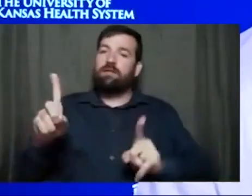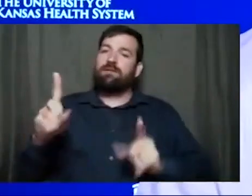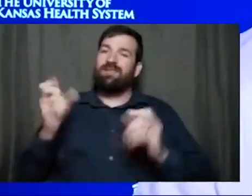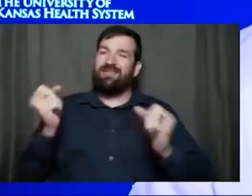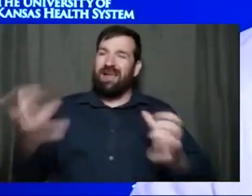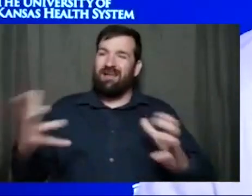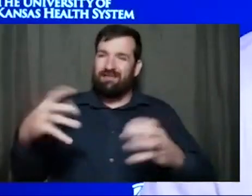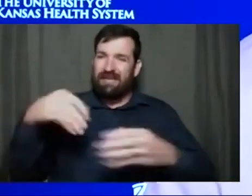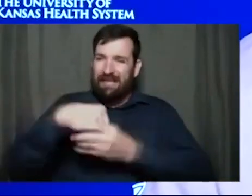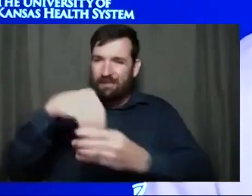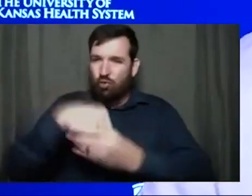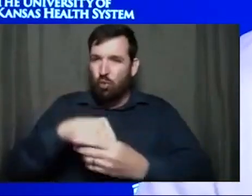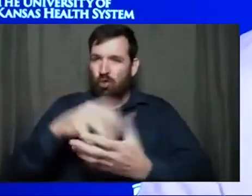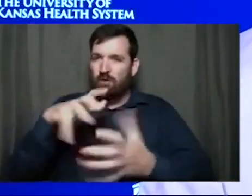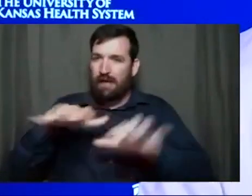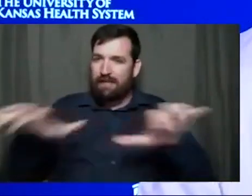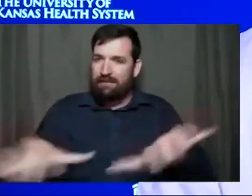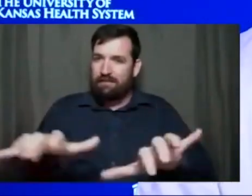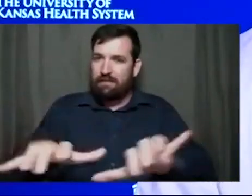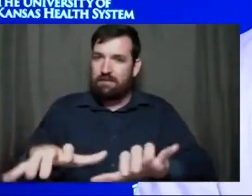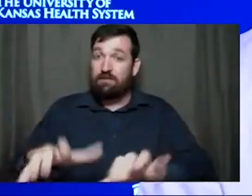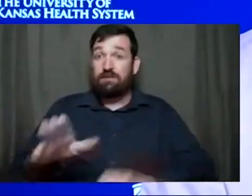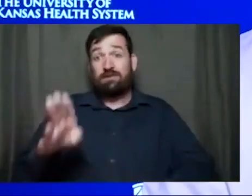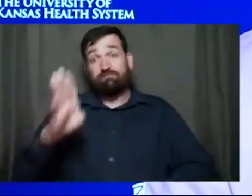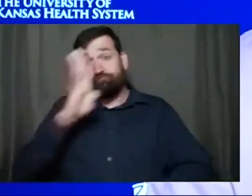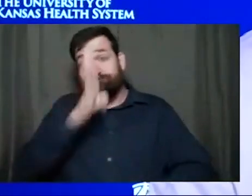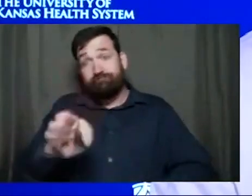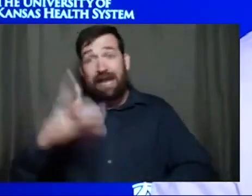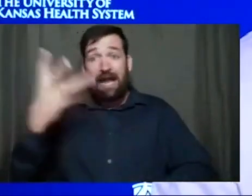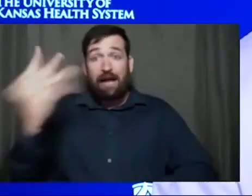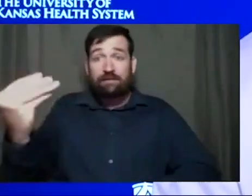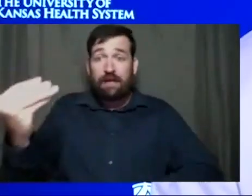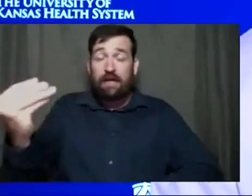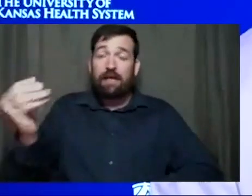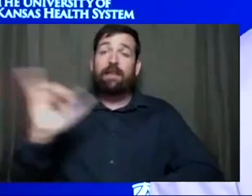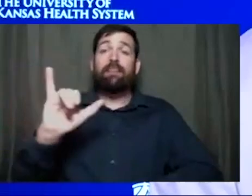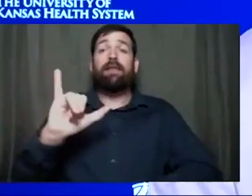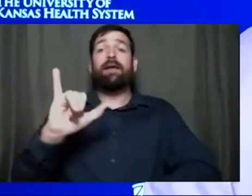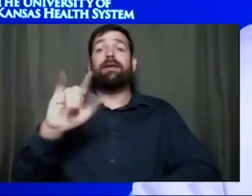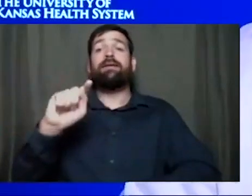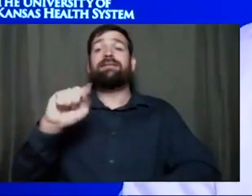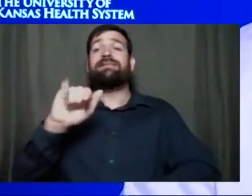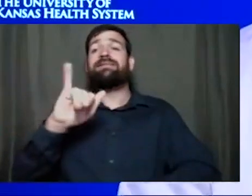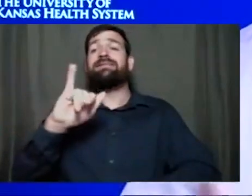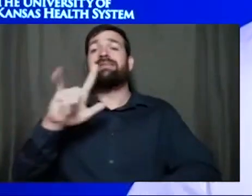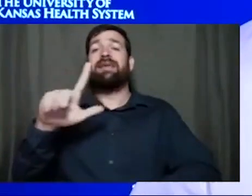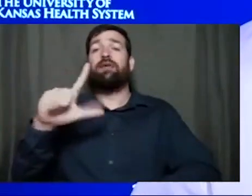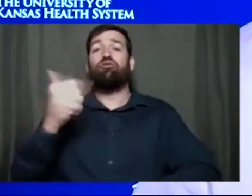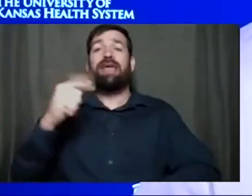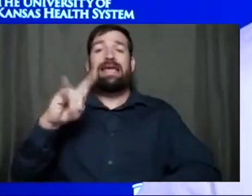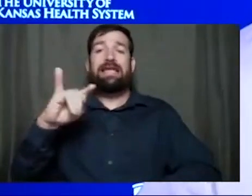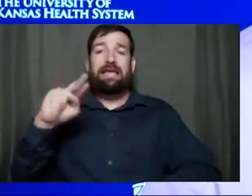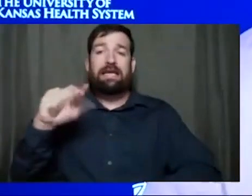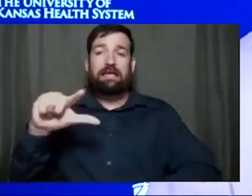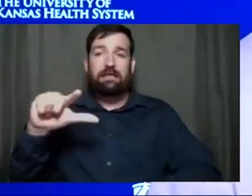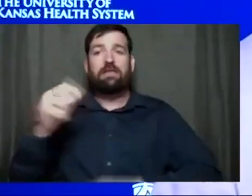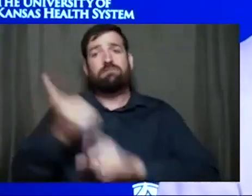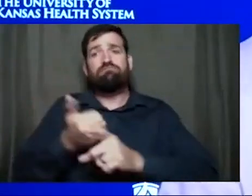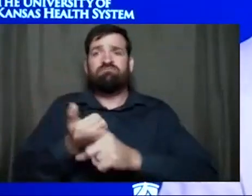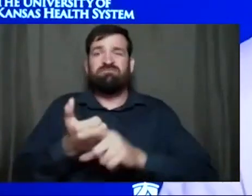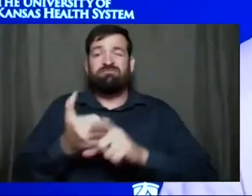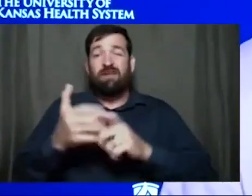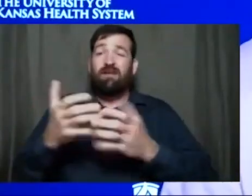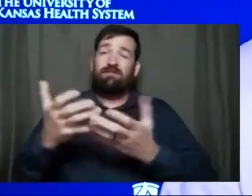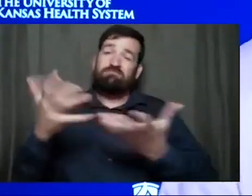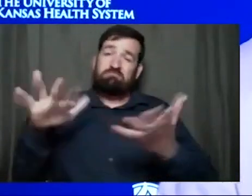that point. For the pure outdoor activities, such as tailgating, in which you are fairly spread out with other people. I